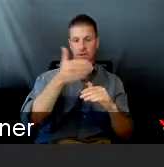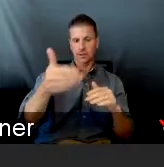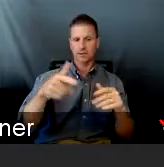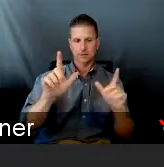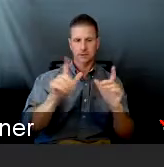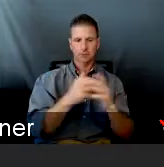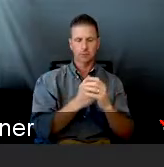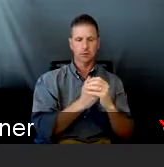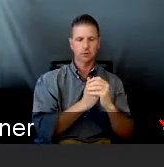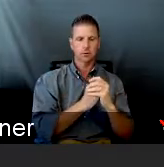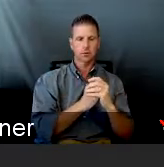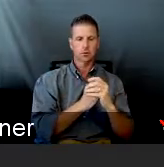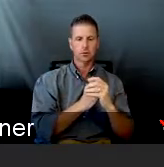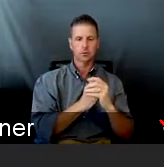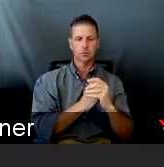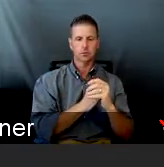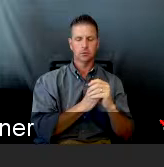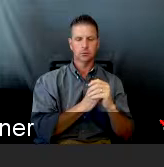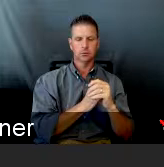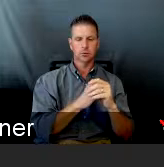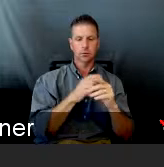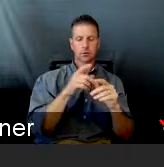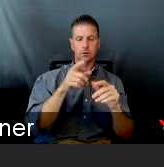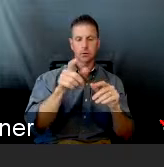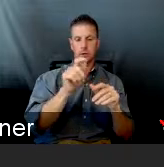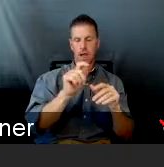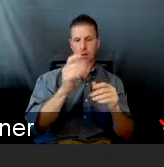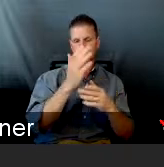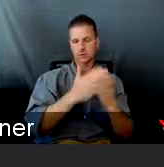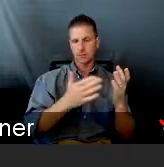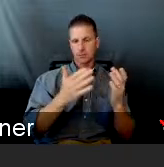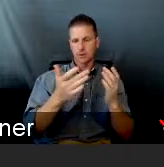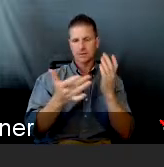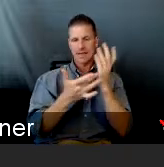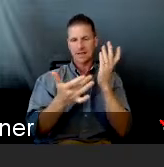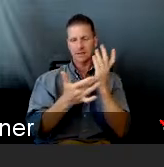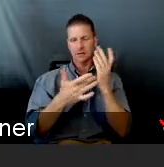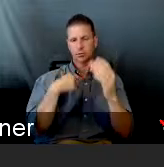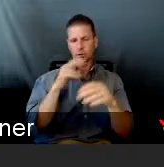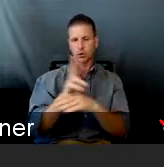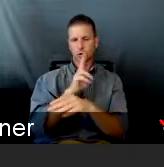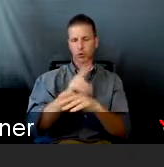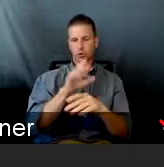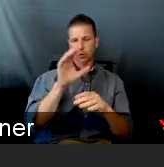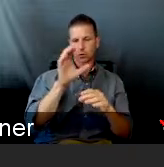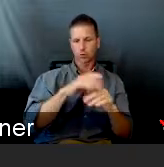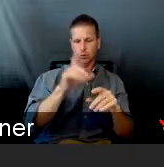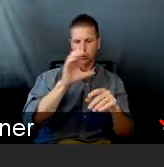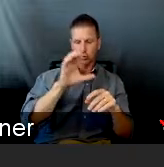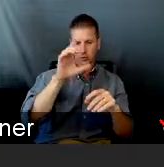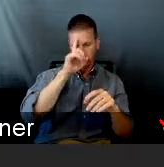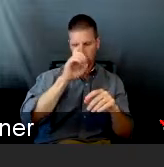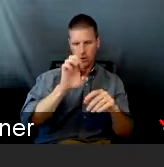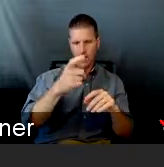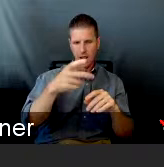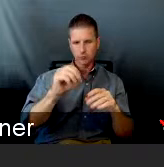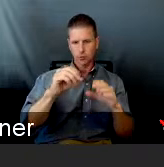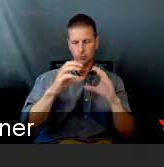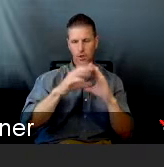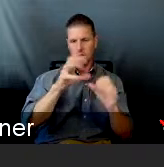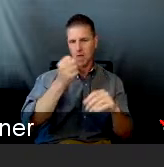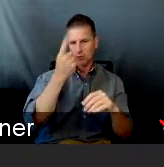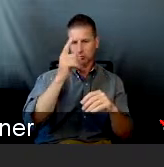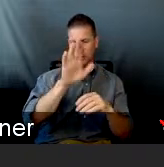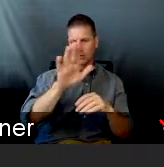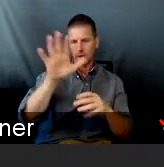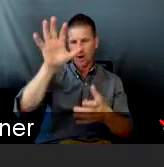Kelly. So I'm going to highlight a couple of techniques that we use to look for exoplanets and to understand their atmospheres so